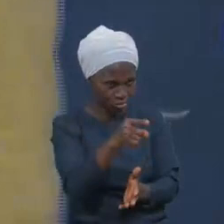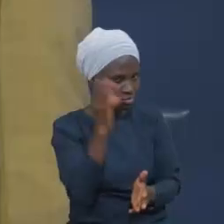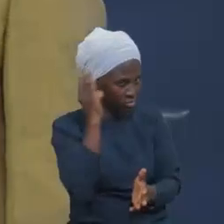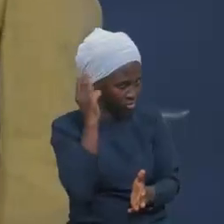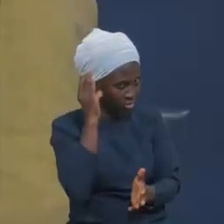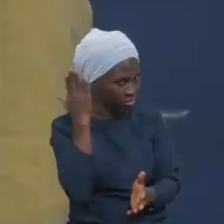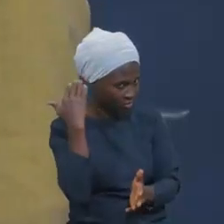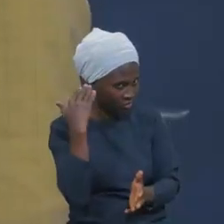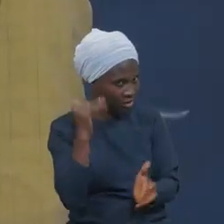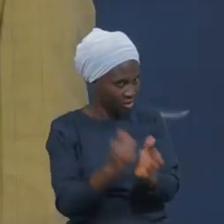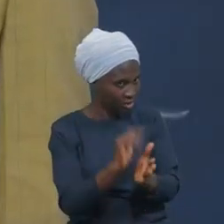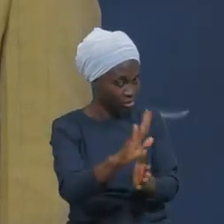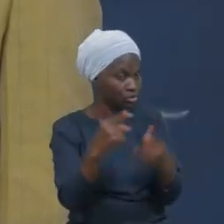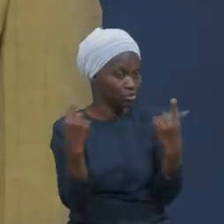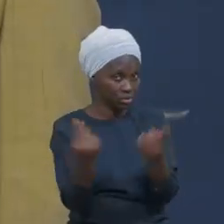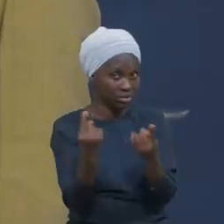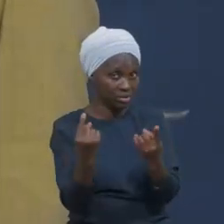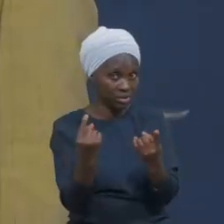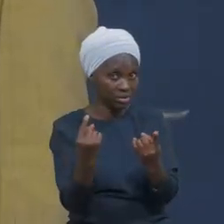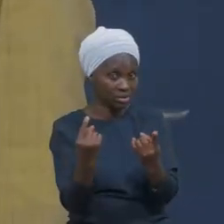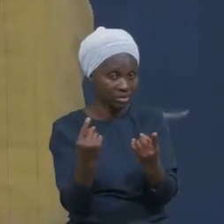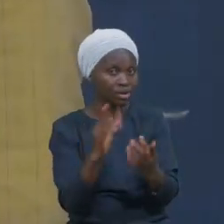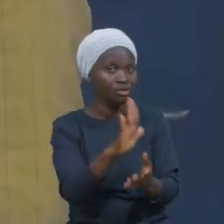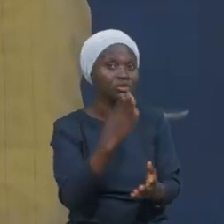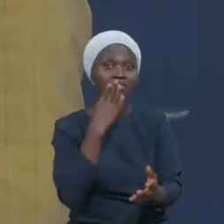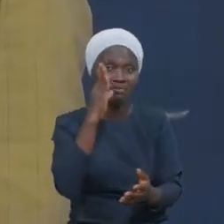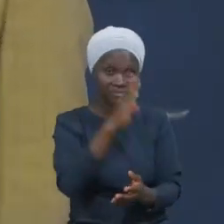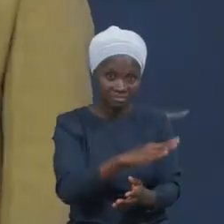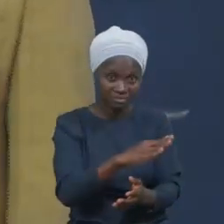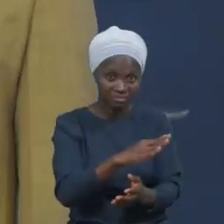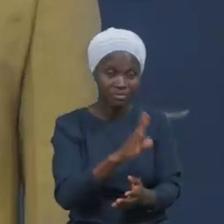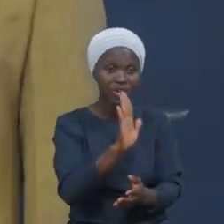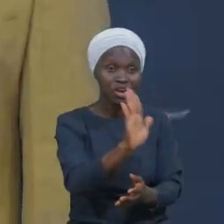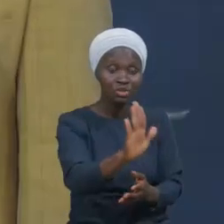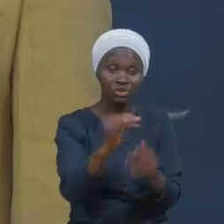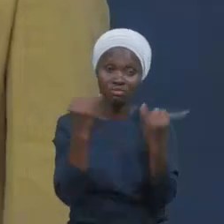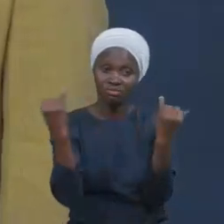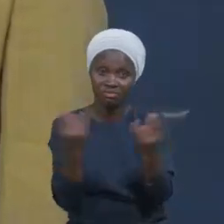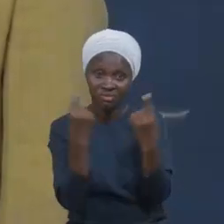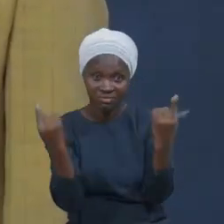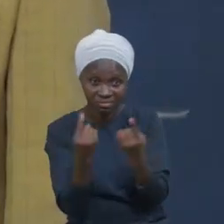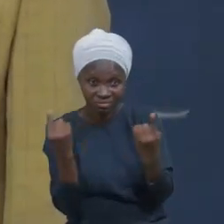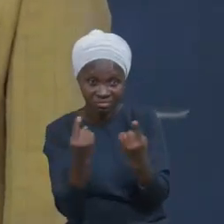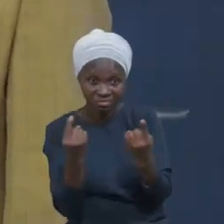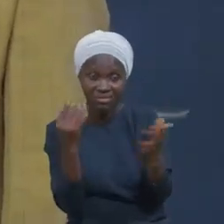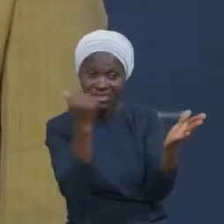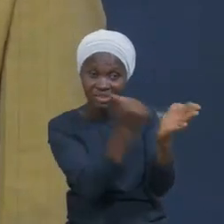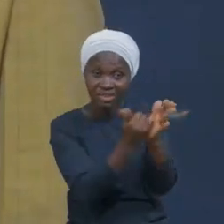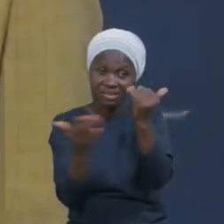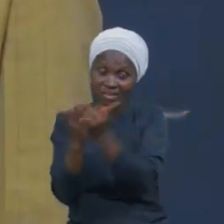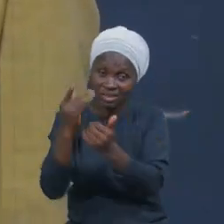that your sin, your evil, your transgression nailed